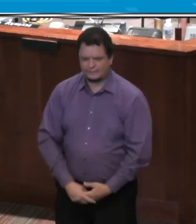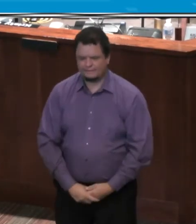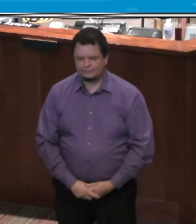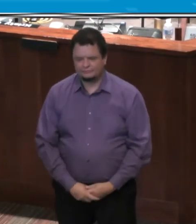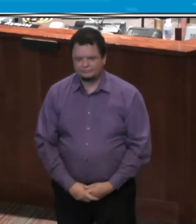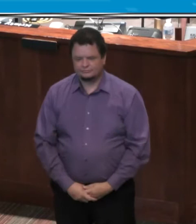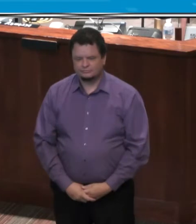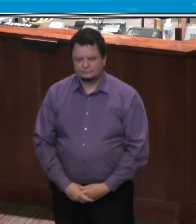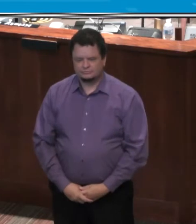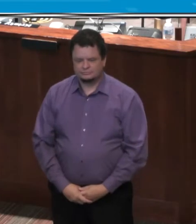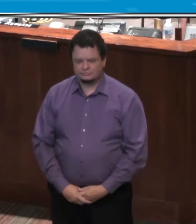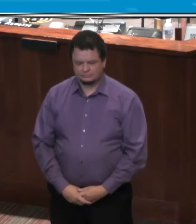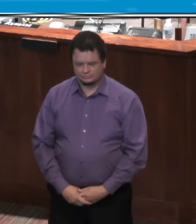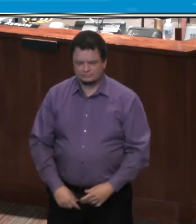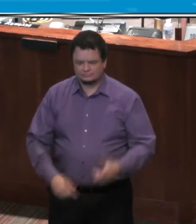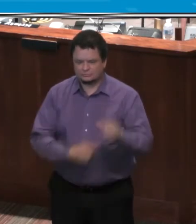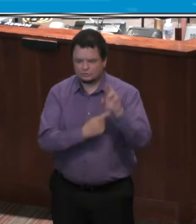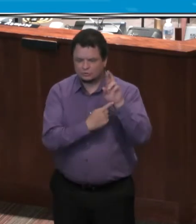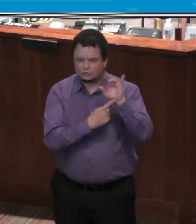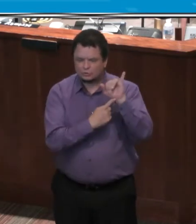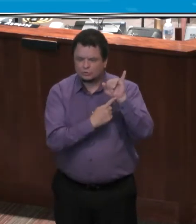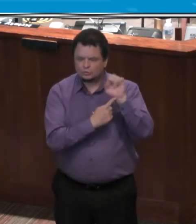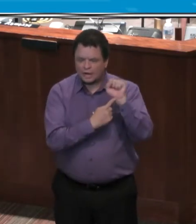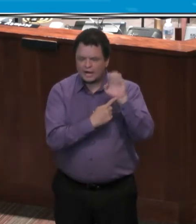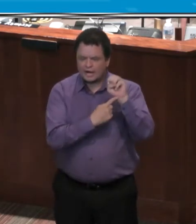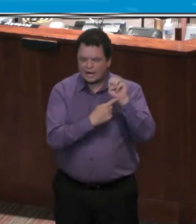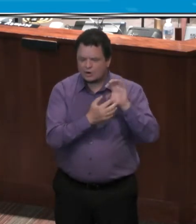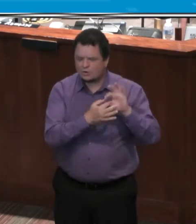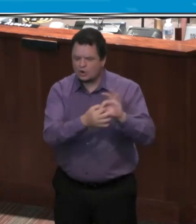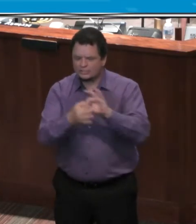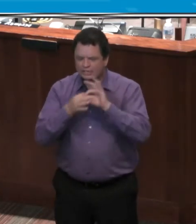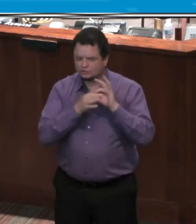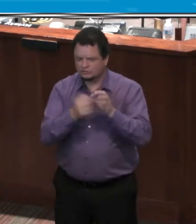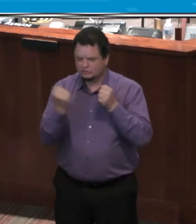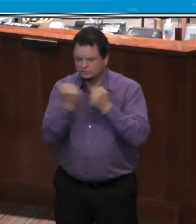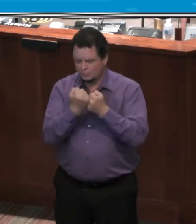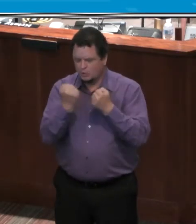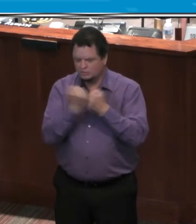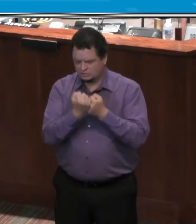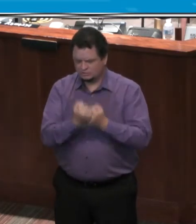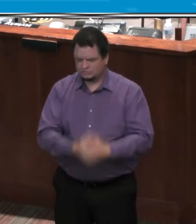make do you want to introduce these fine people or have them introduce themselves?